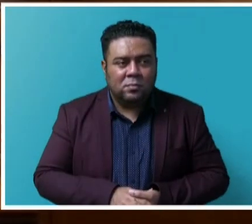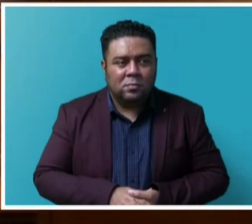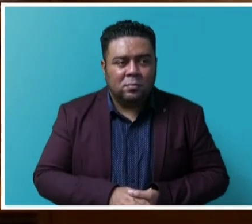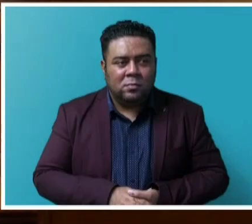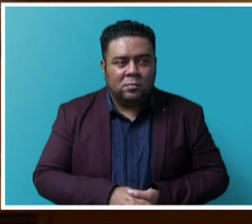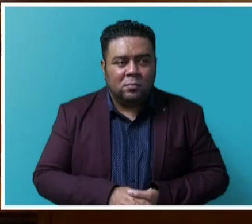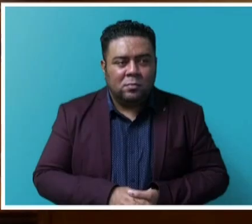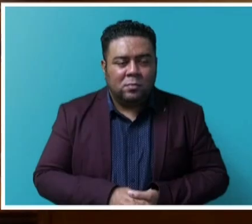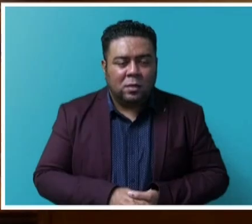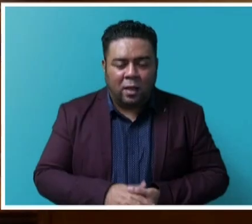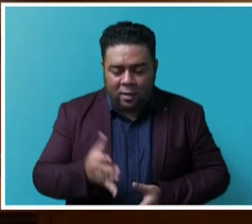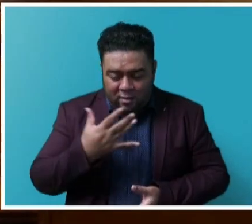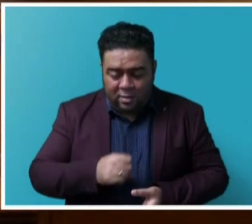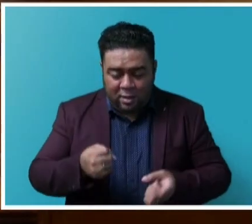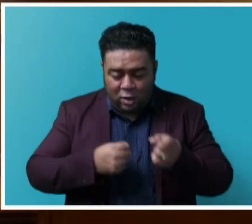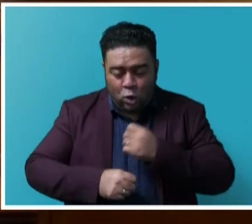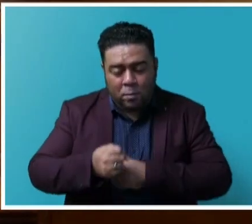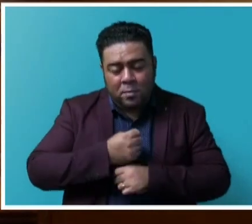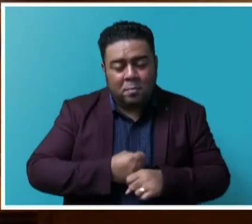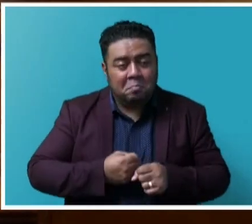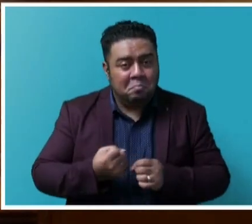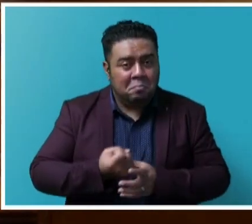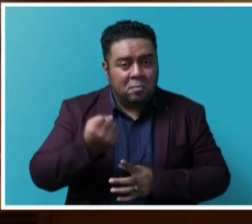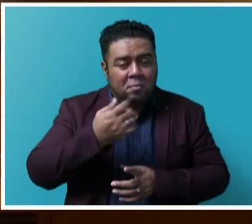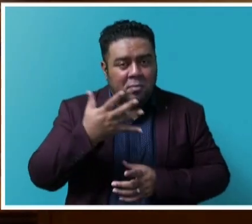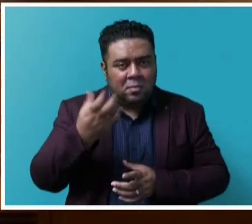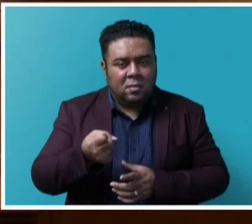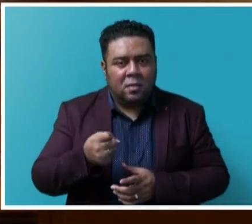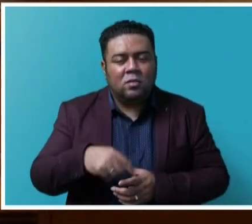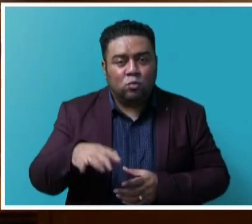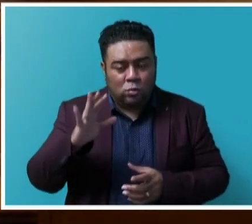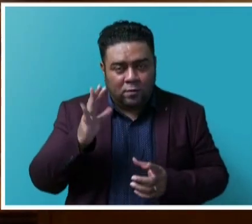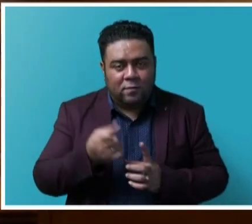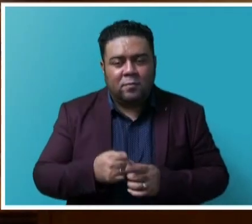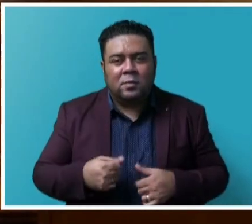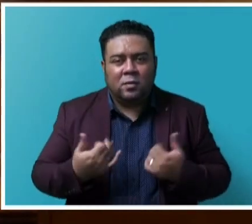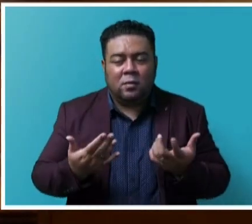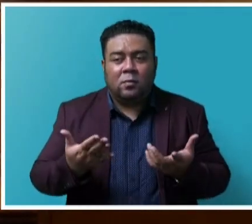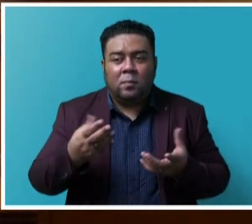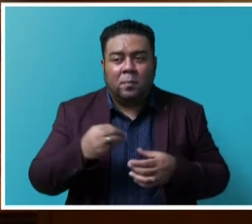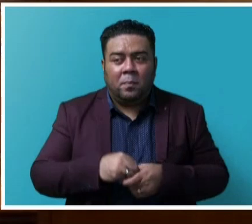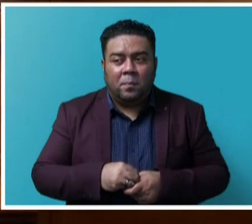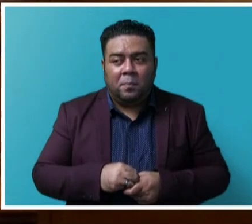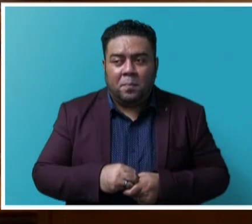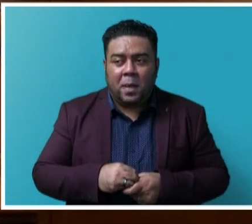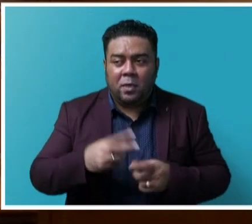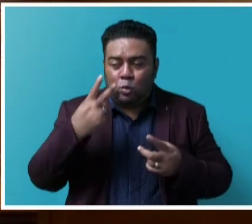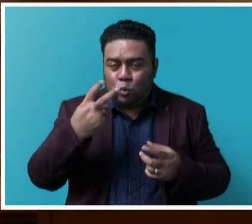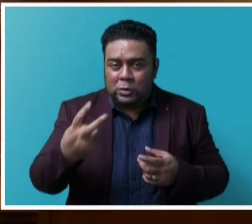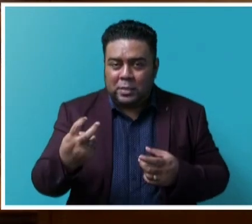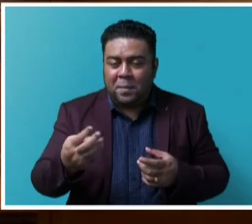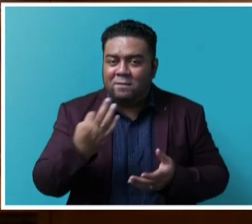Pulse economy has recovered from the effects of COVID-19. This recovery has been driven largely by the tourism and